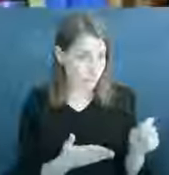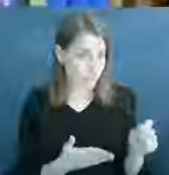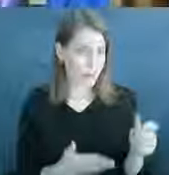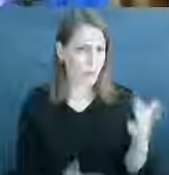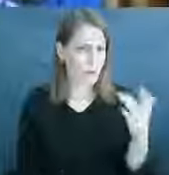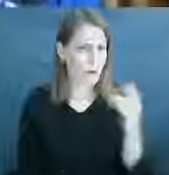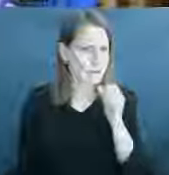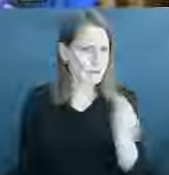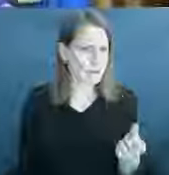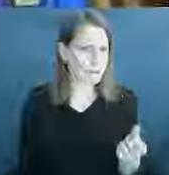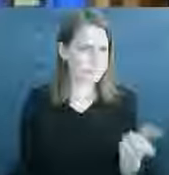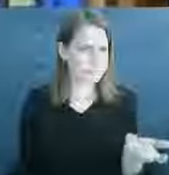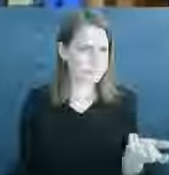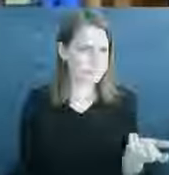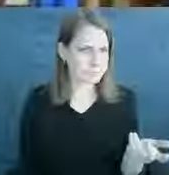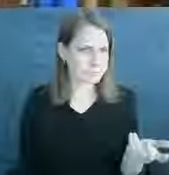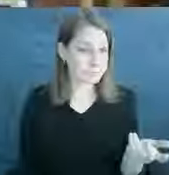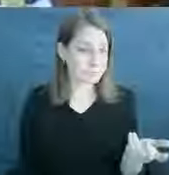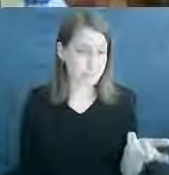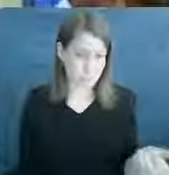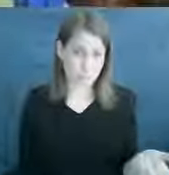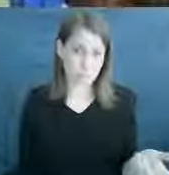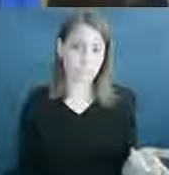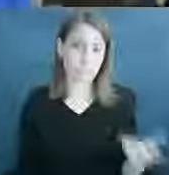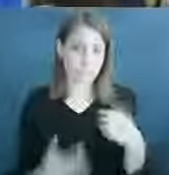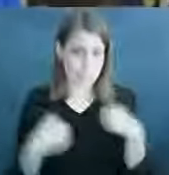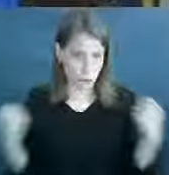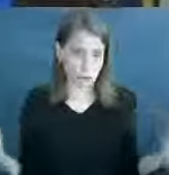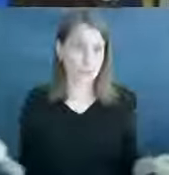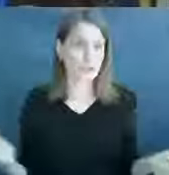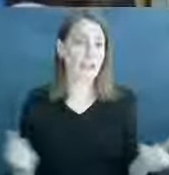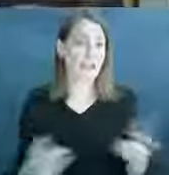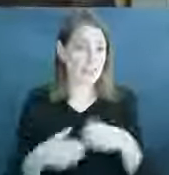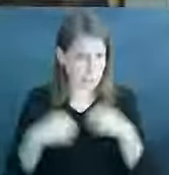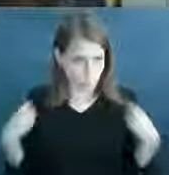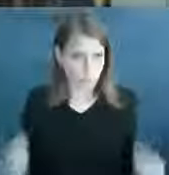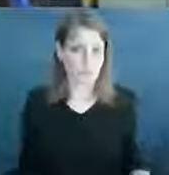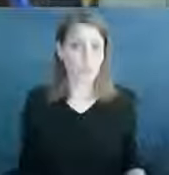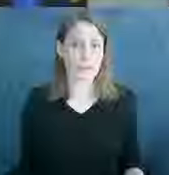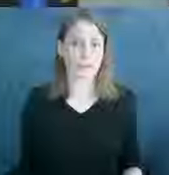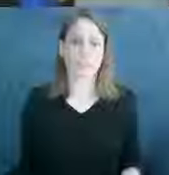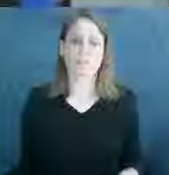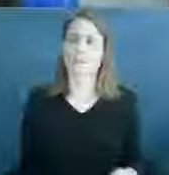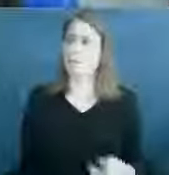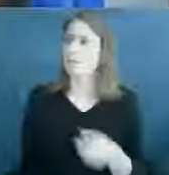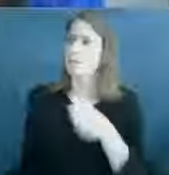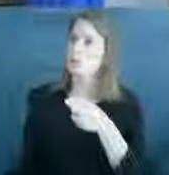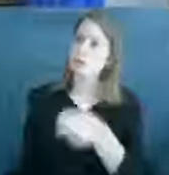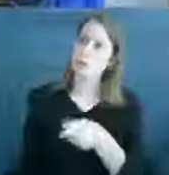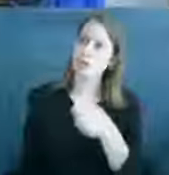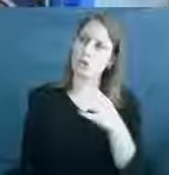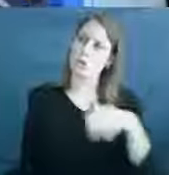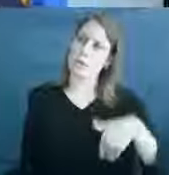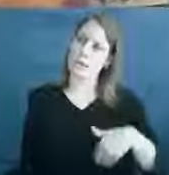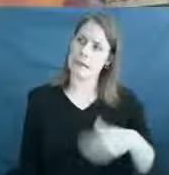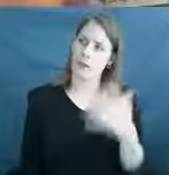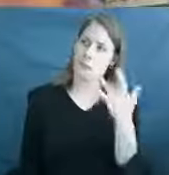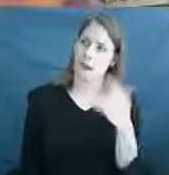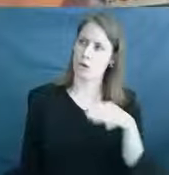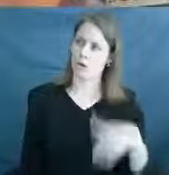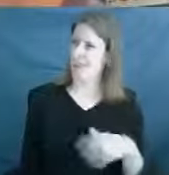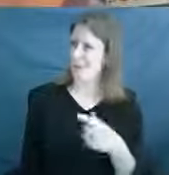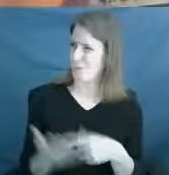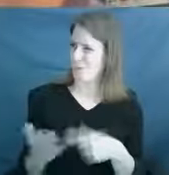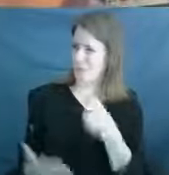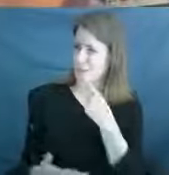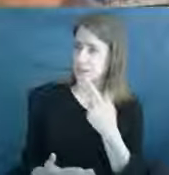Can you take a ruler? Can you take a pencil? There's a starter on your desk. Have you got a pencil, OJ? Why not? Can you take your